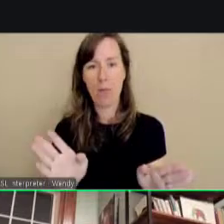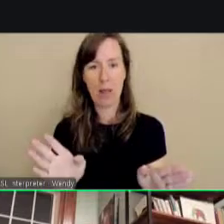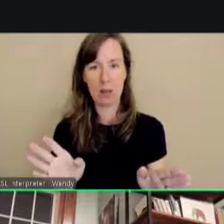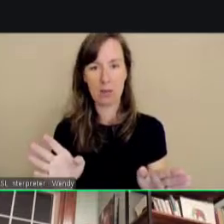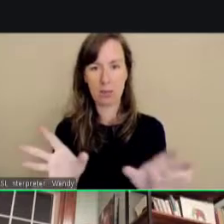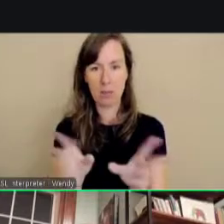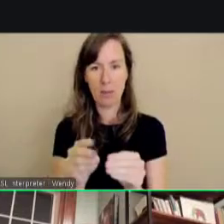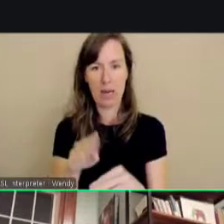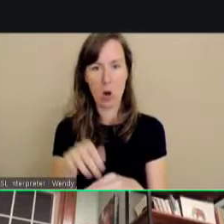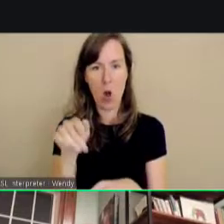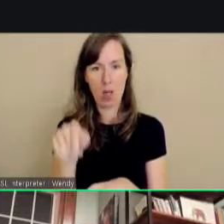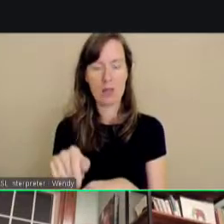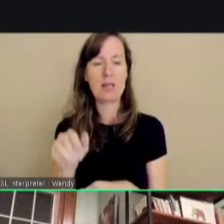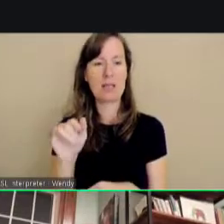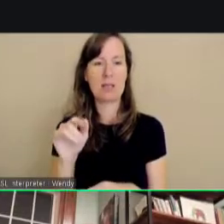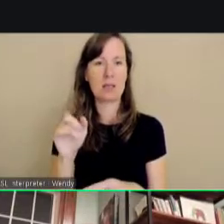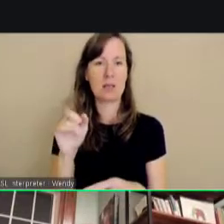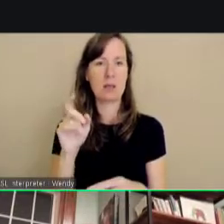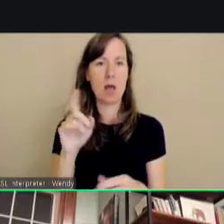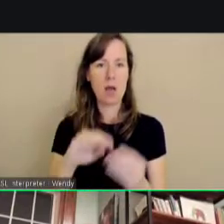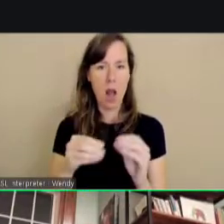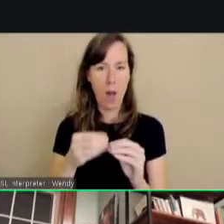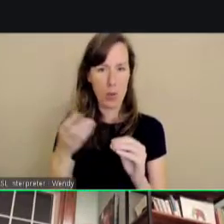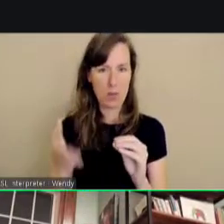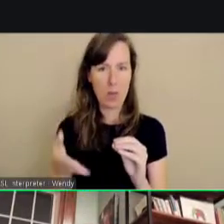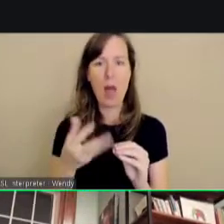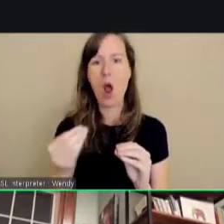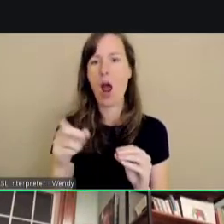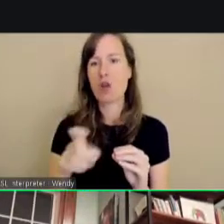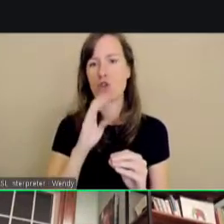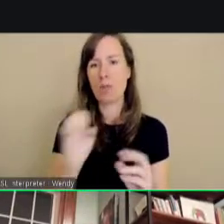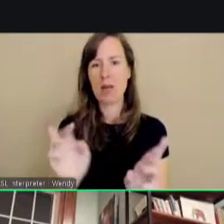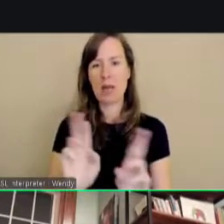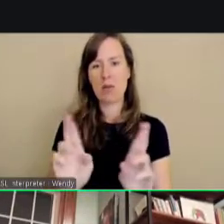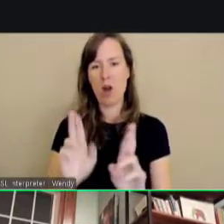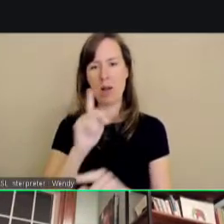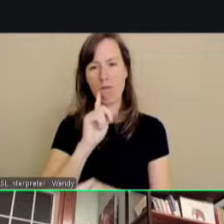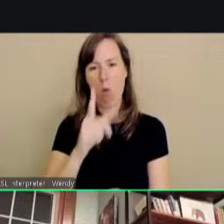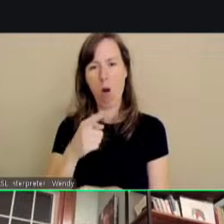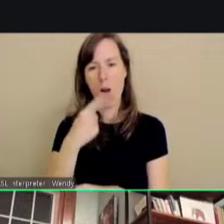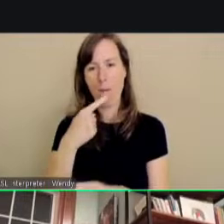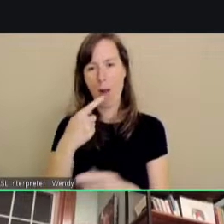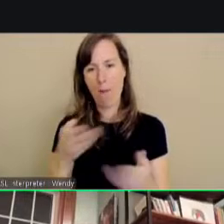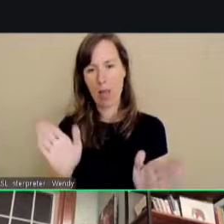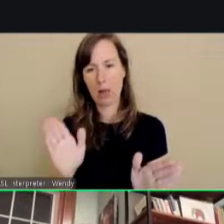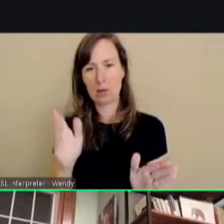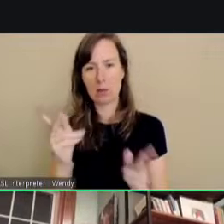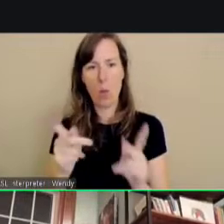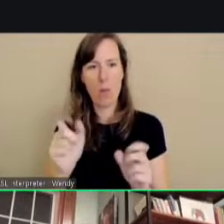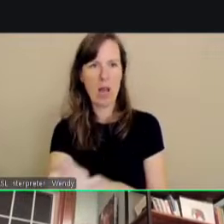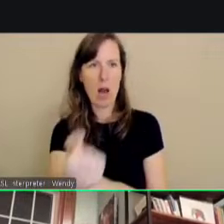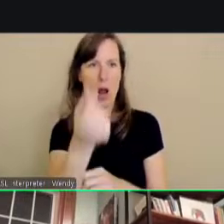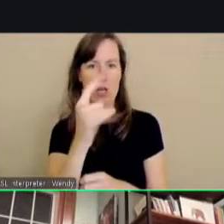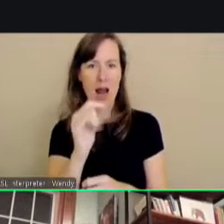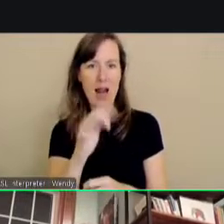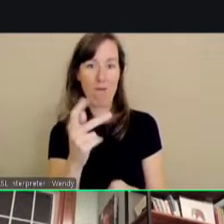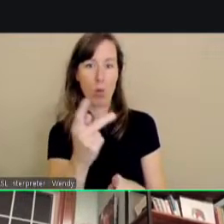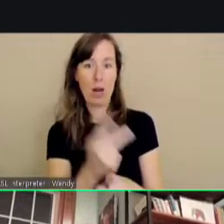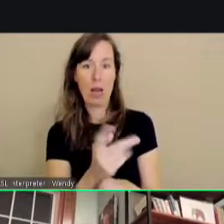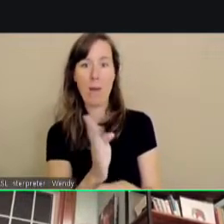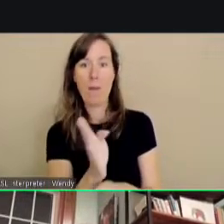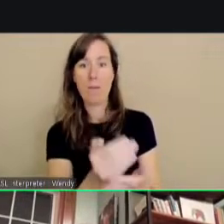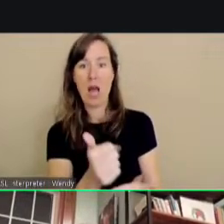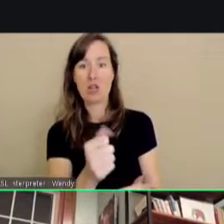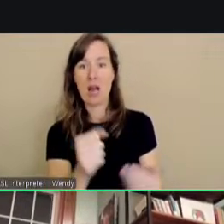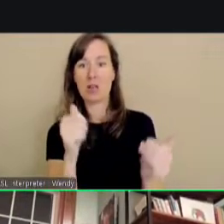to be there, and I personally think they should be available to the public so people can understand this is if we keep the budget as proposed,